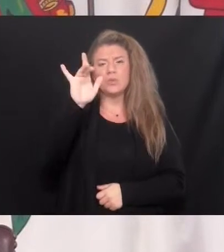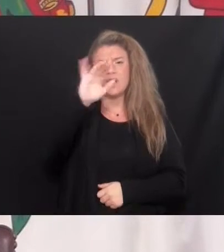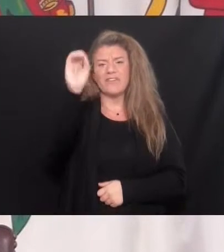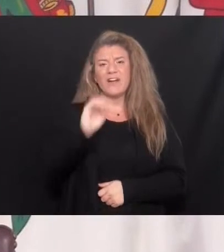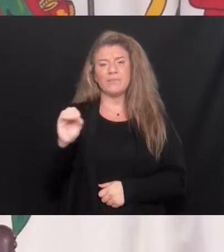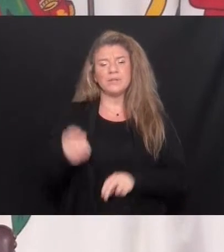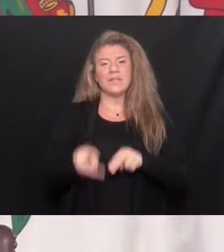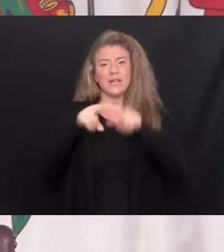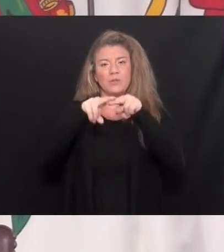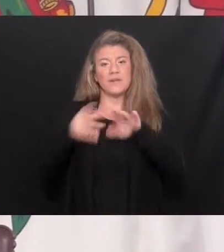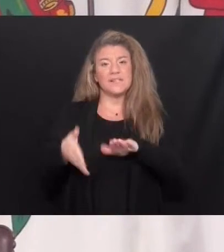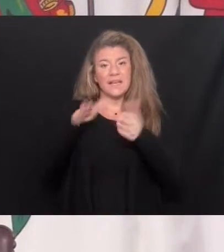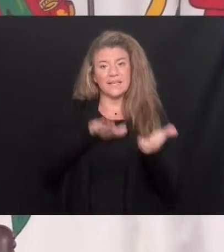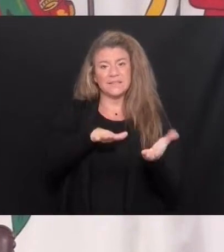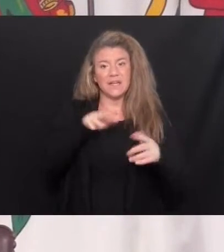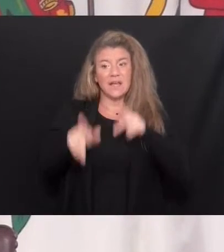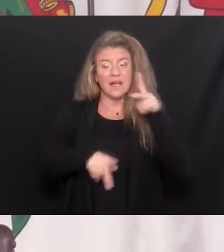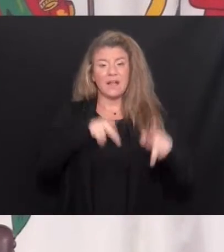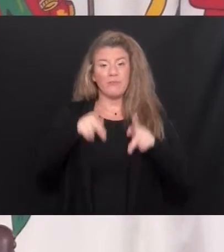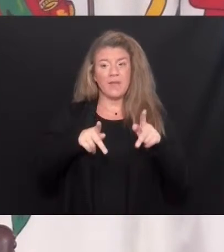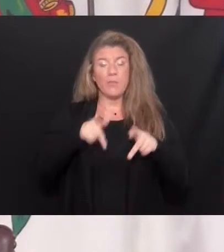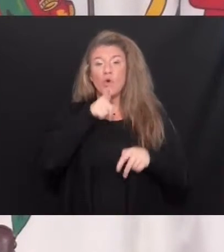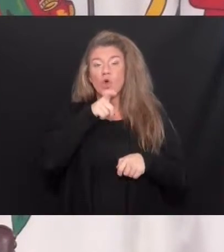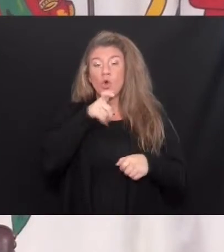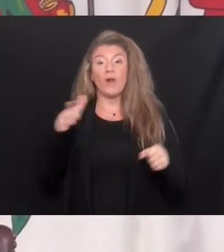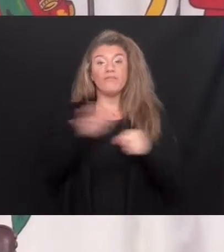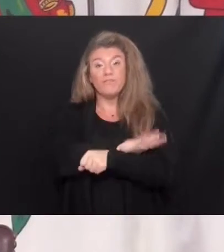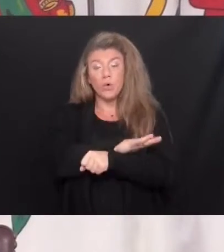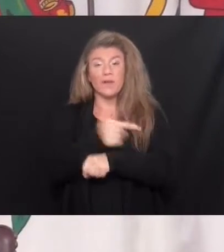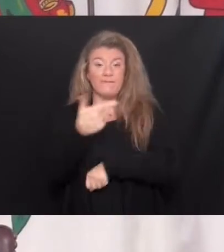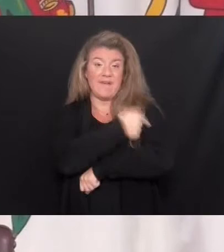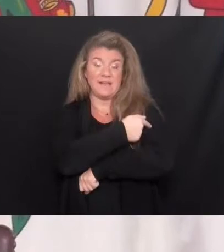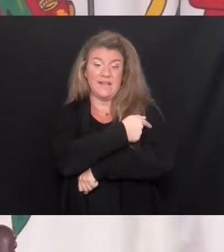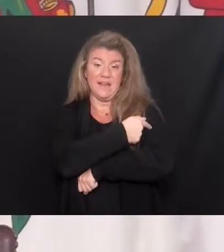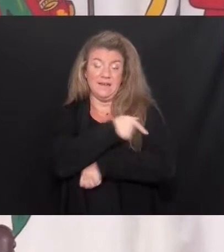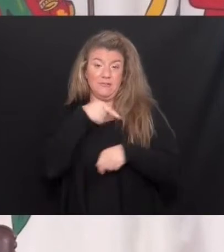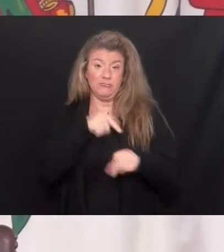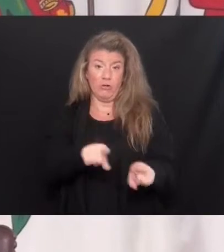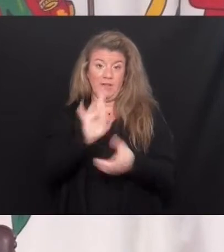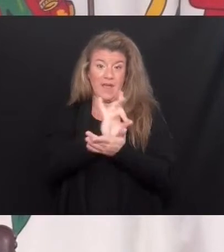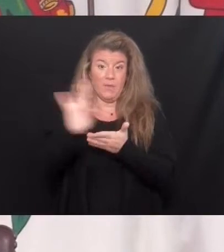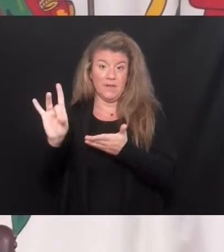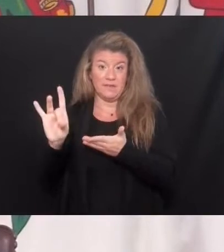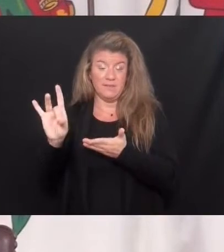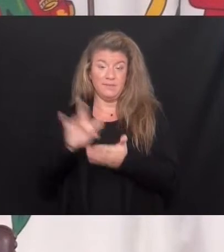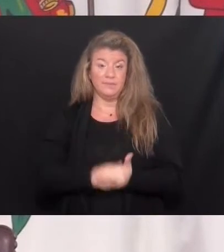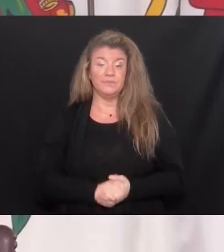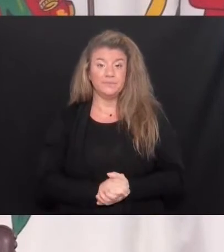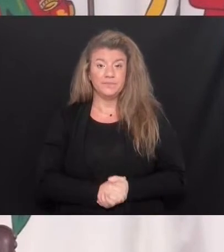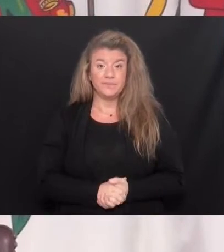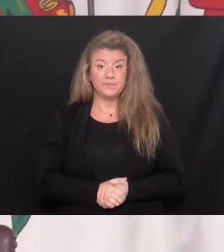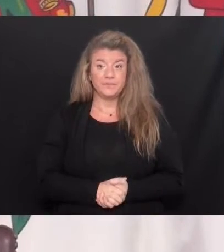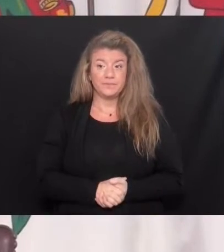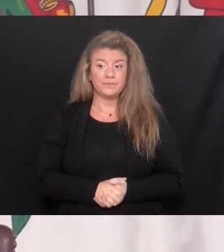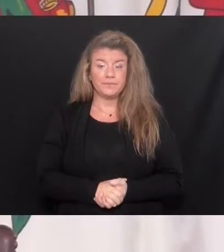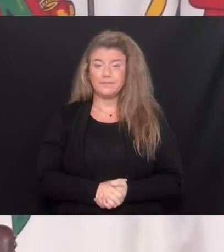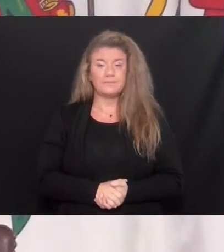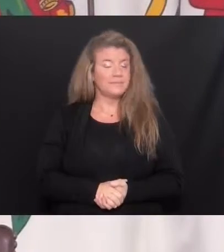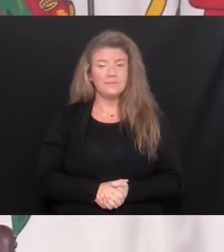increase in deaths of people that are fully vaccinated over the last 8 weeks. Now, that's